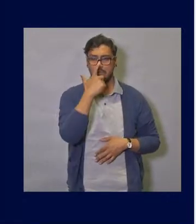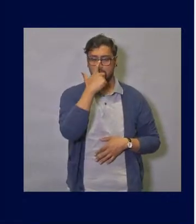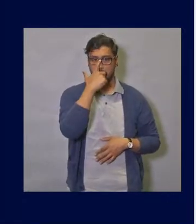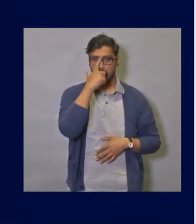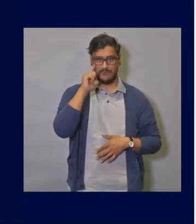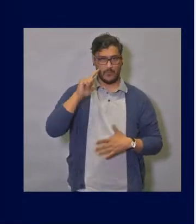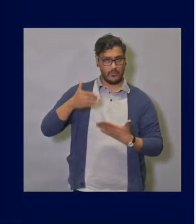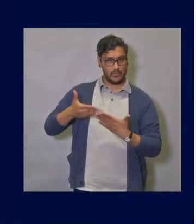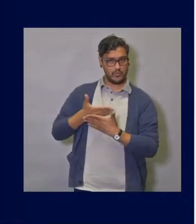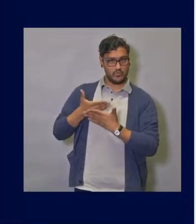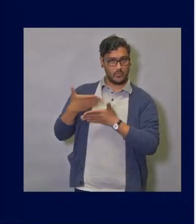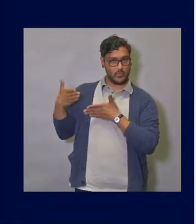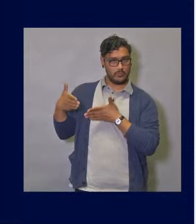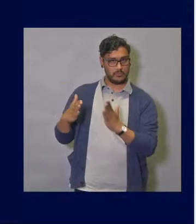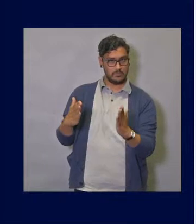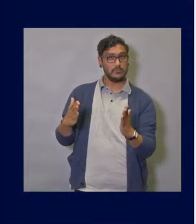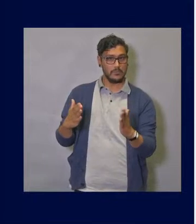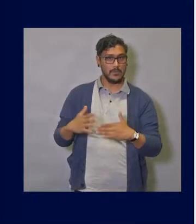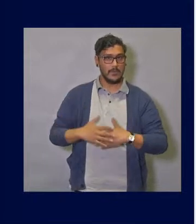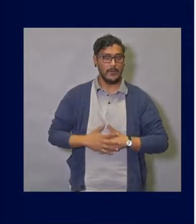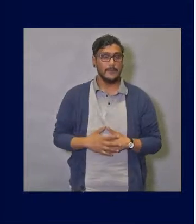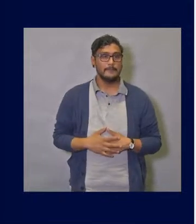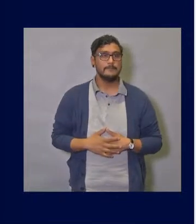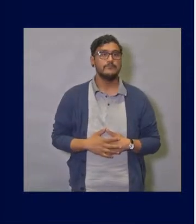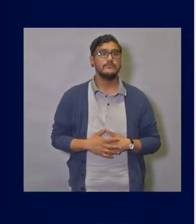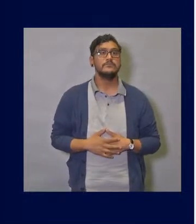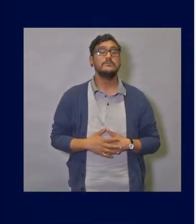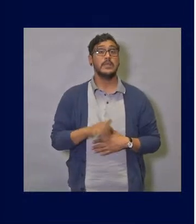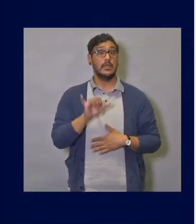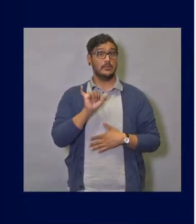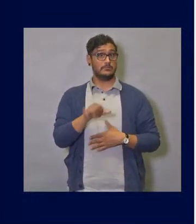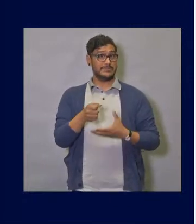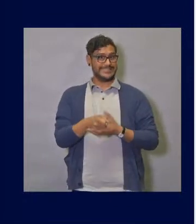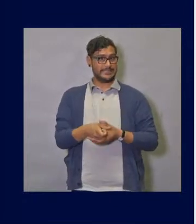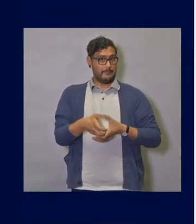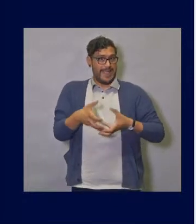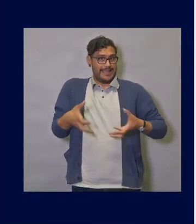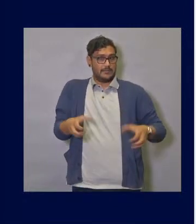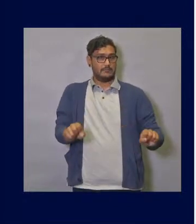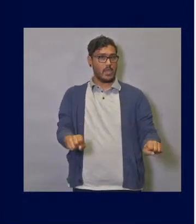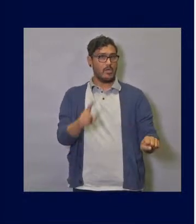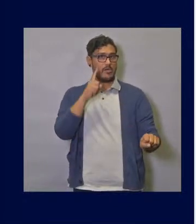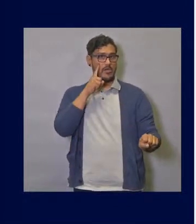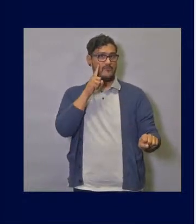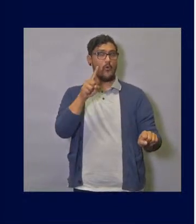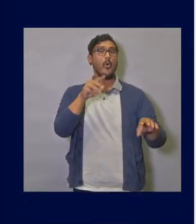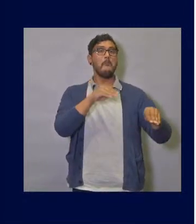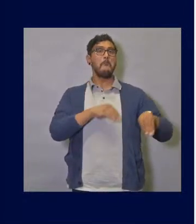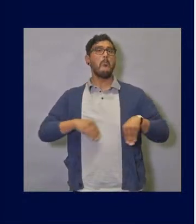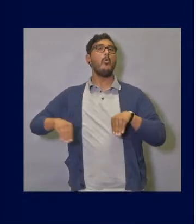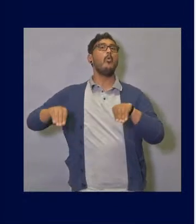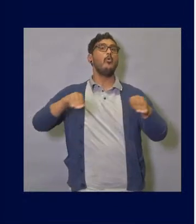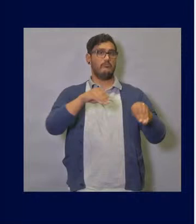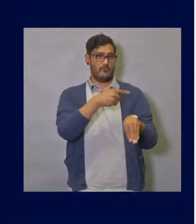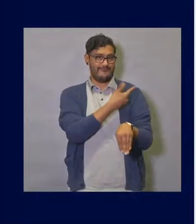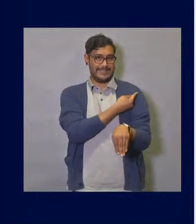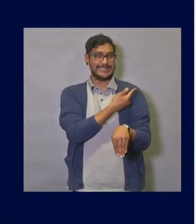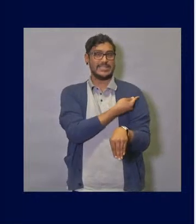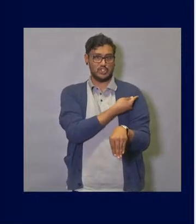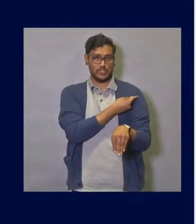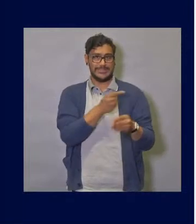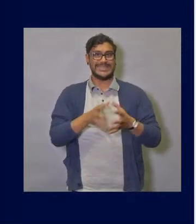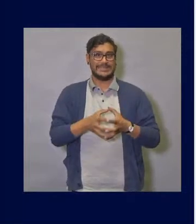new strategies that we are employing, which is expanding our capacity to have county mobile vaccination teams. This